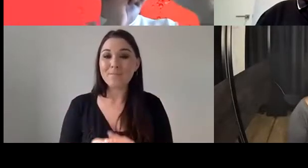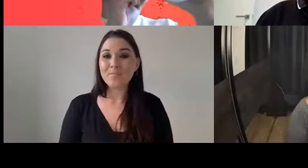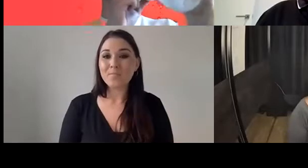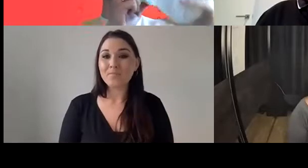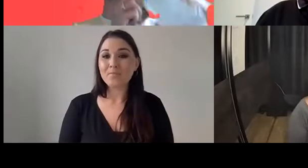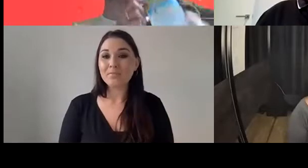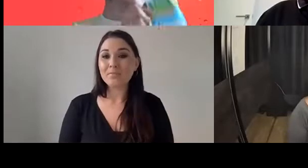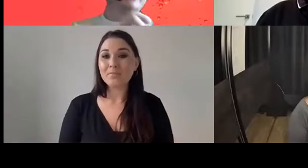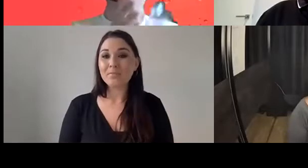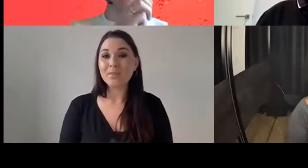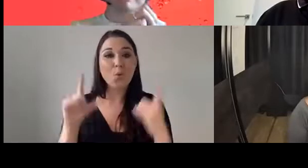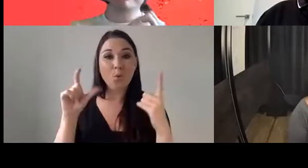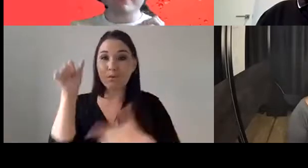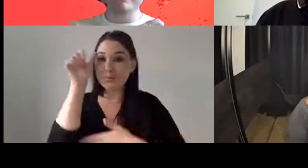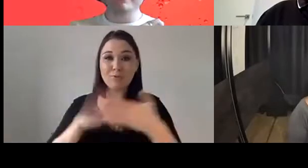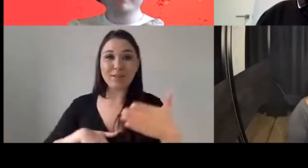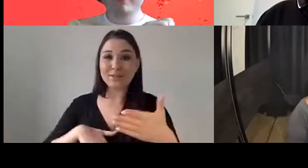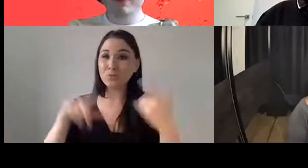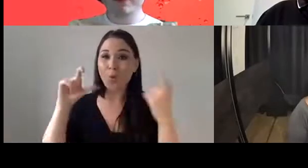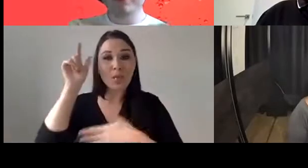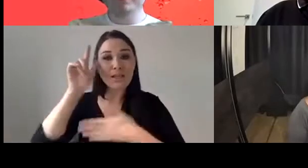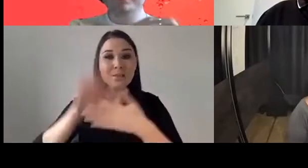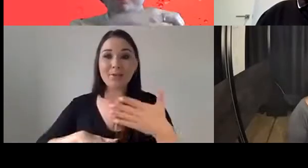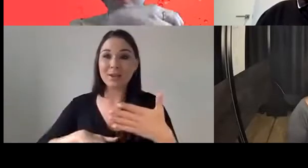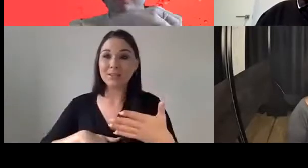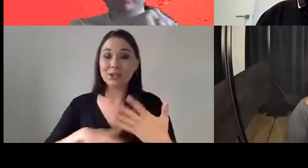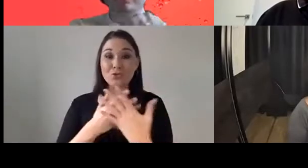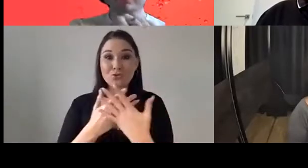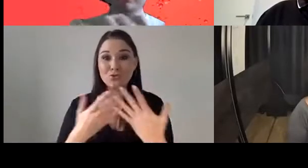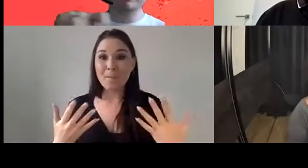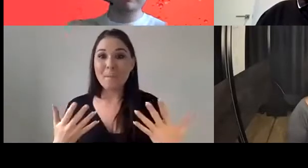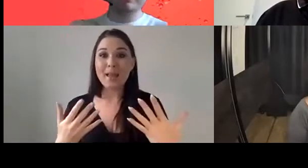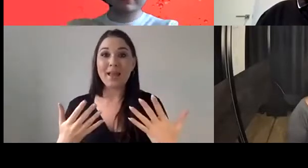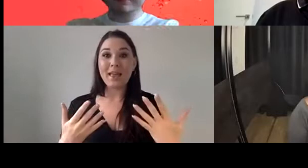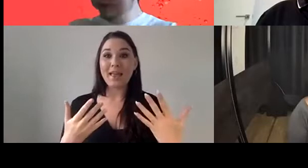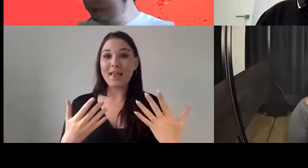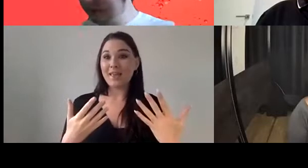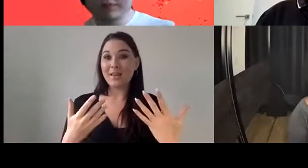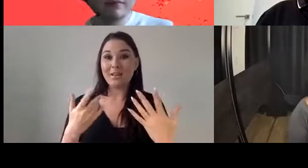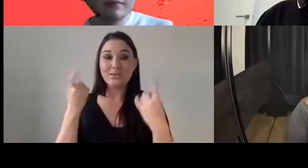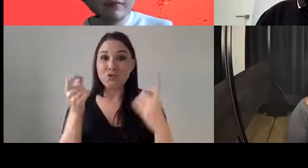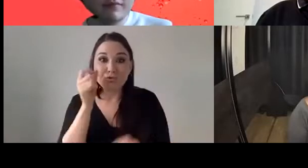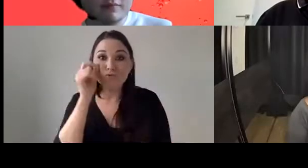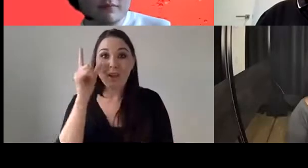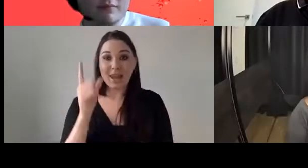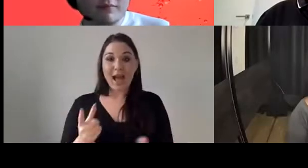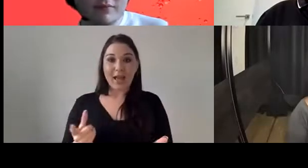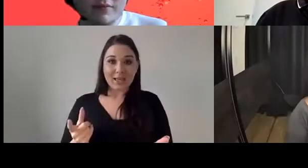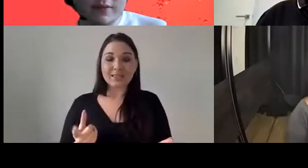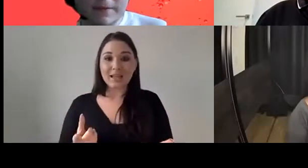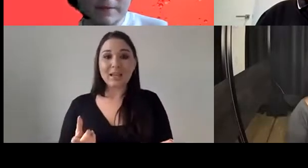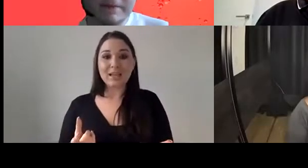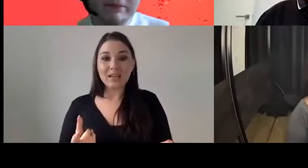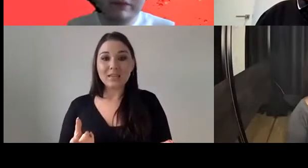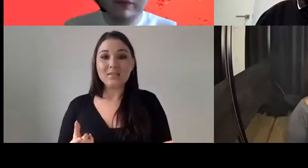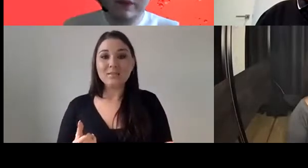Such a cool experience. So many assumptions we went in with, not even realizing they were assumptions, such as we